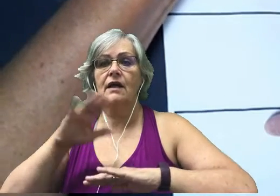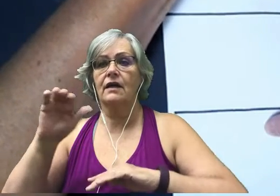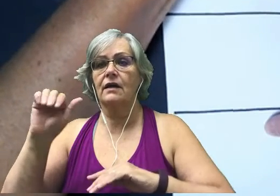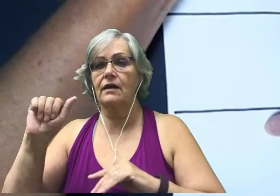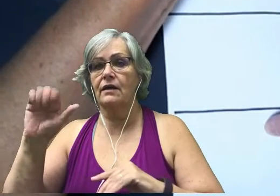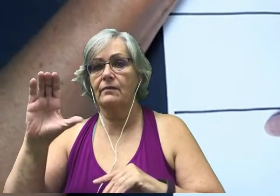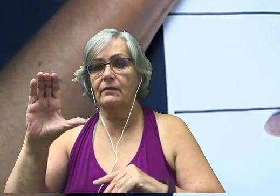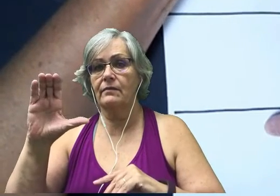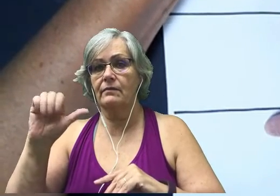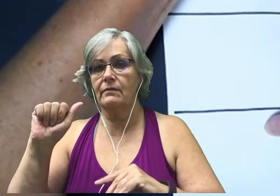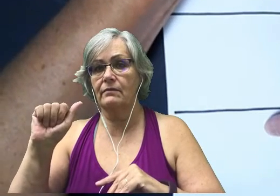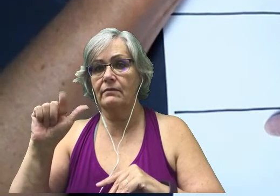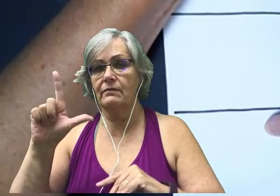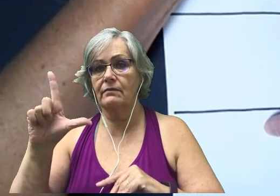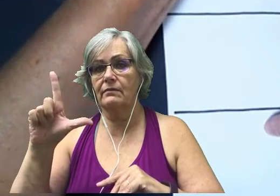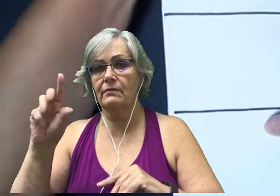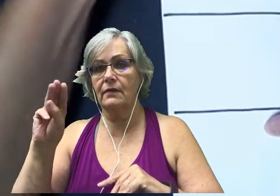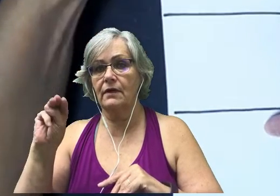calm,